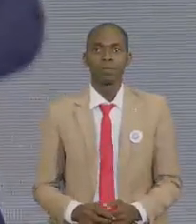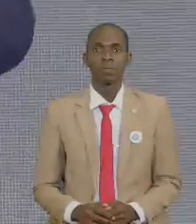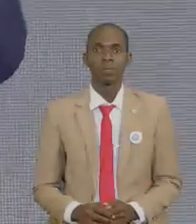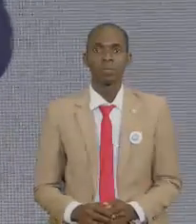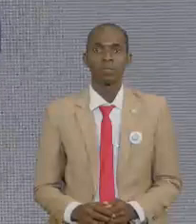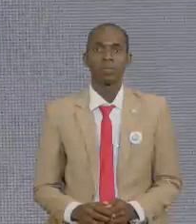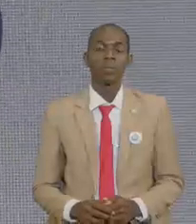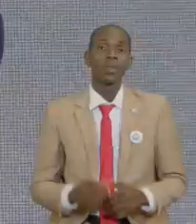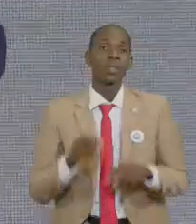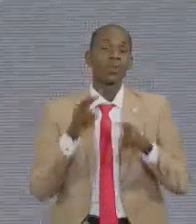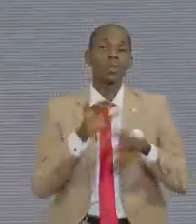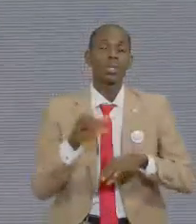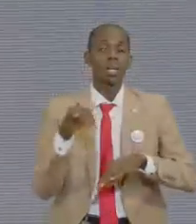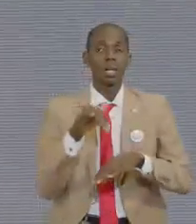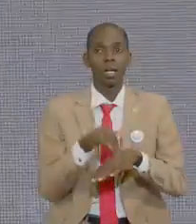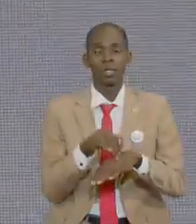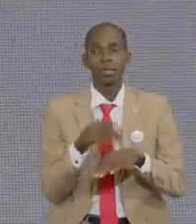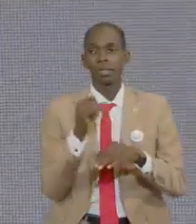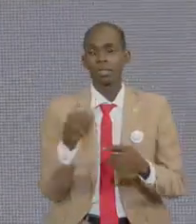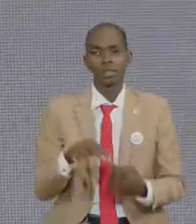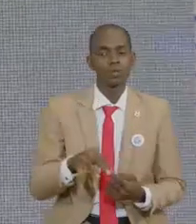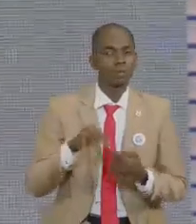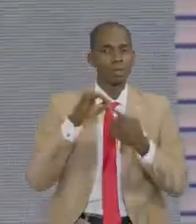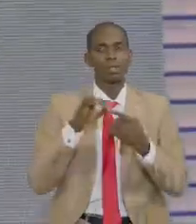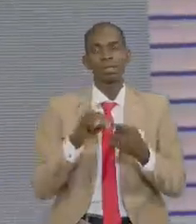I'm looking at a special subject,